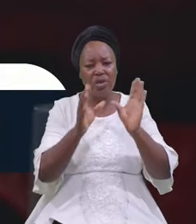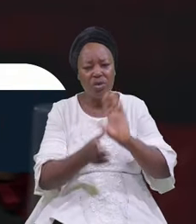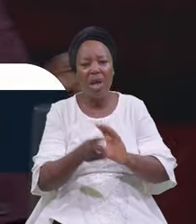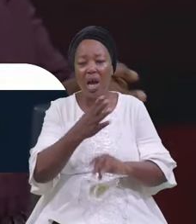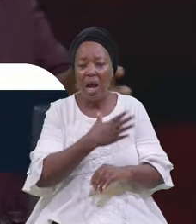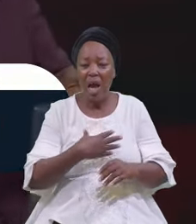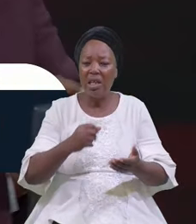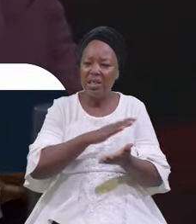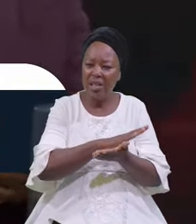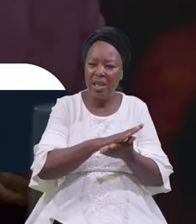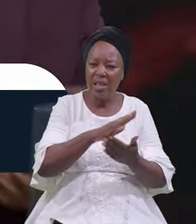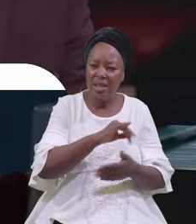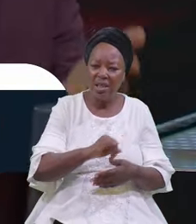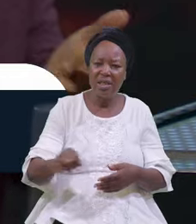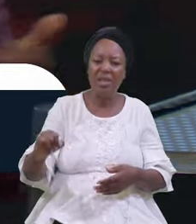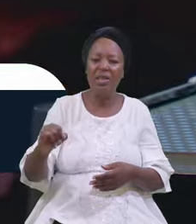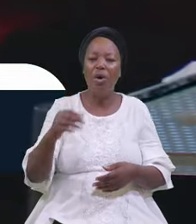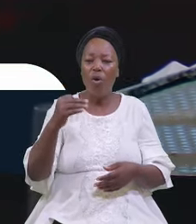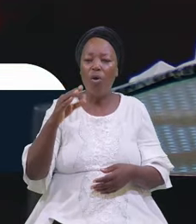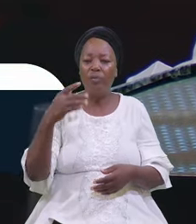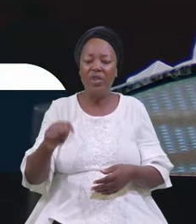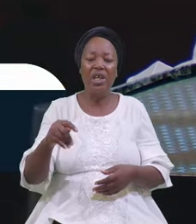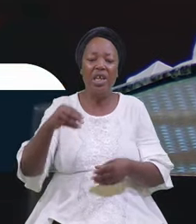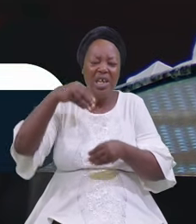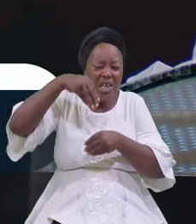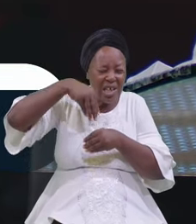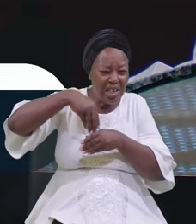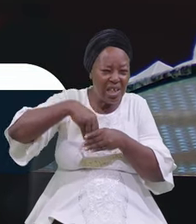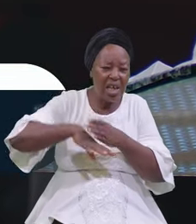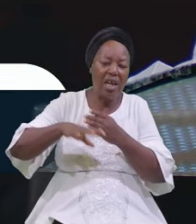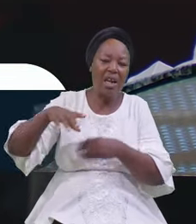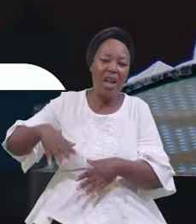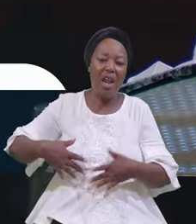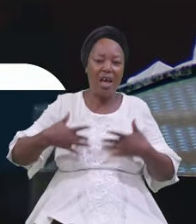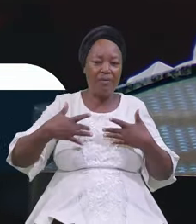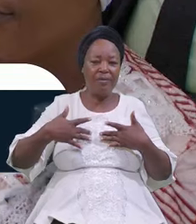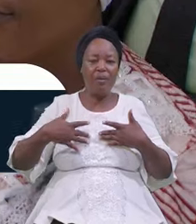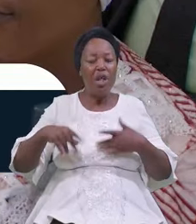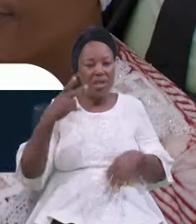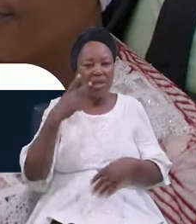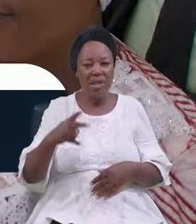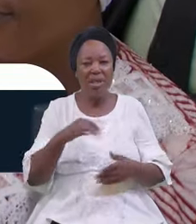and cleansing of the inner life. Look at